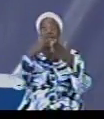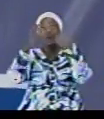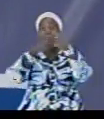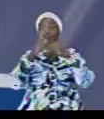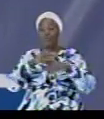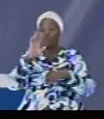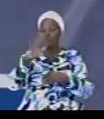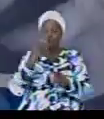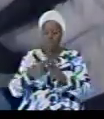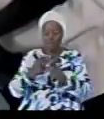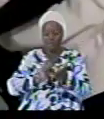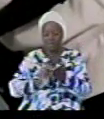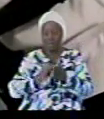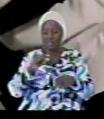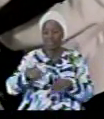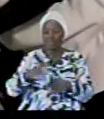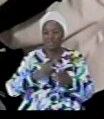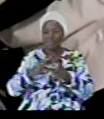of God.